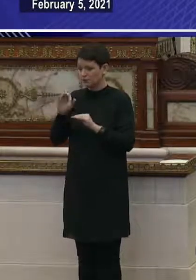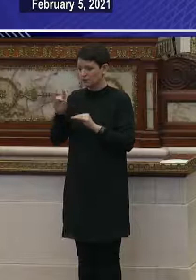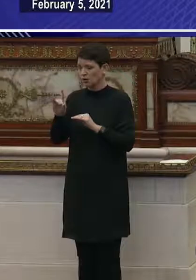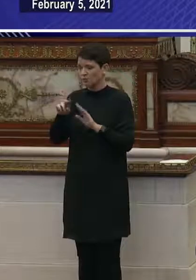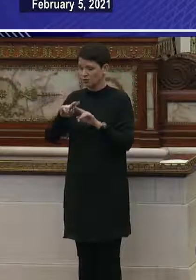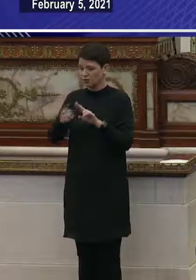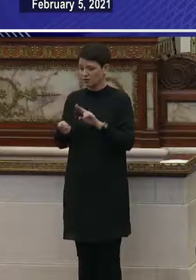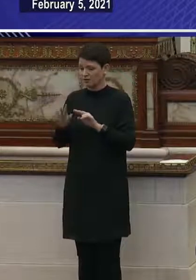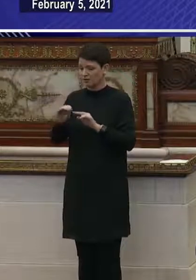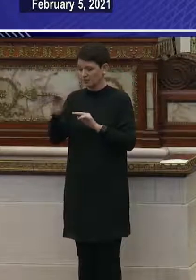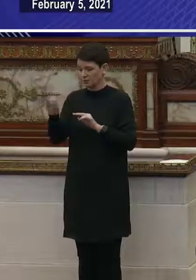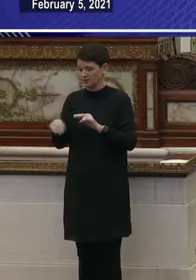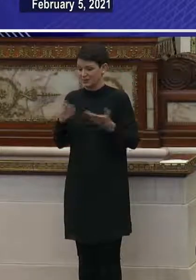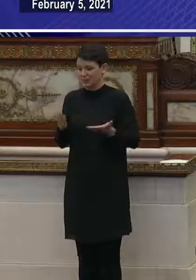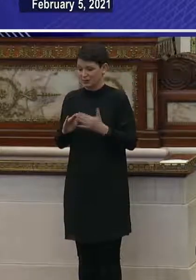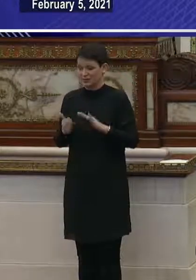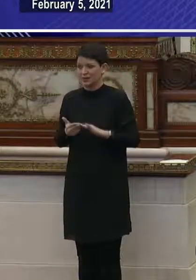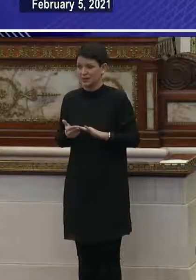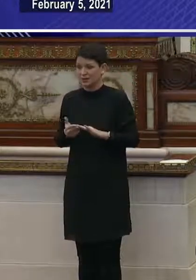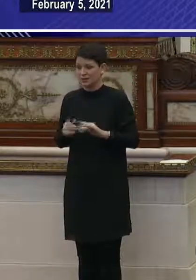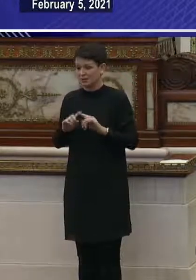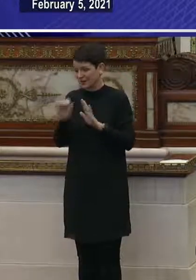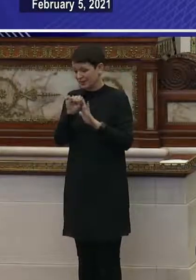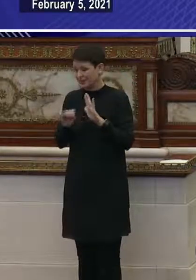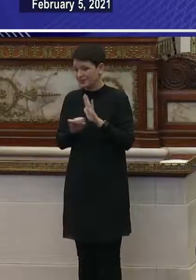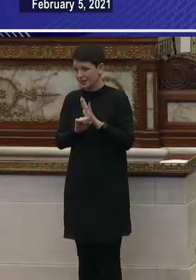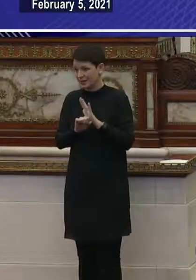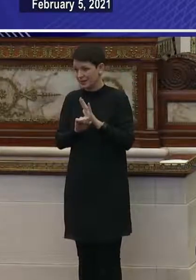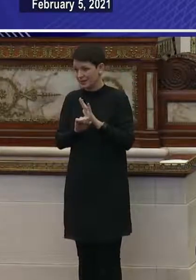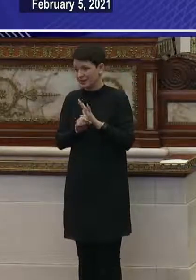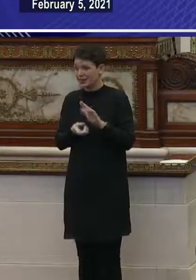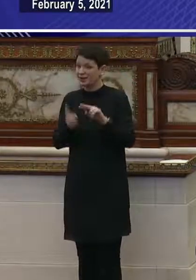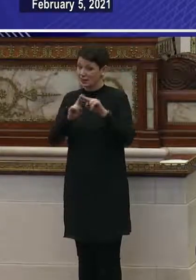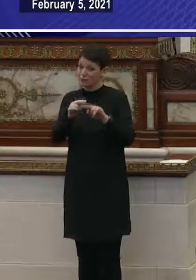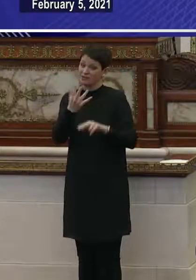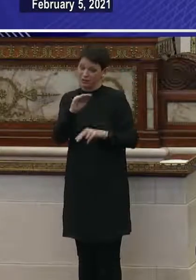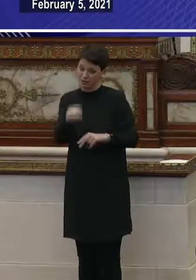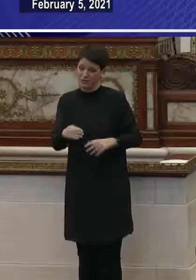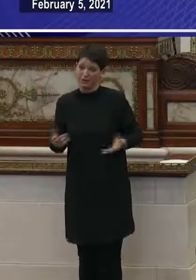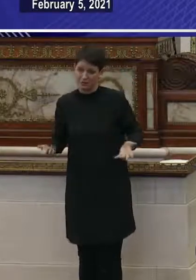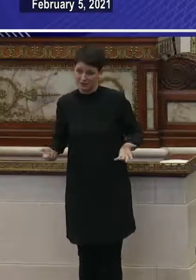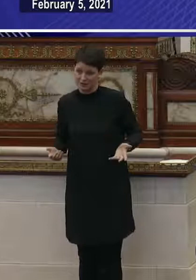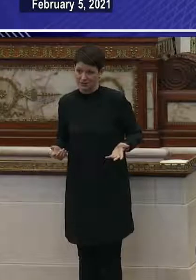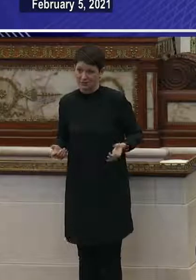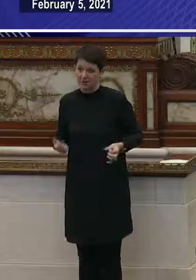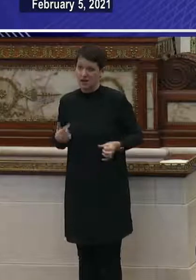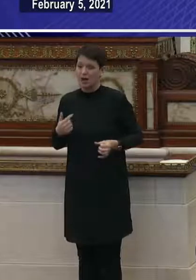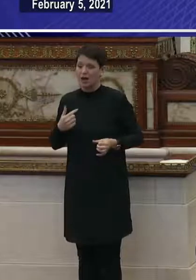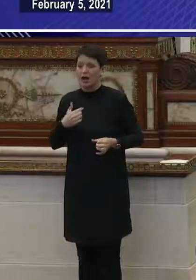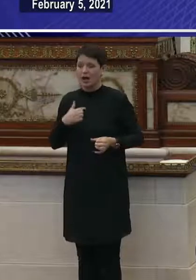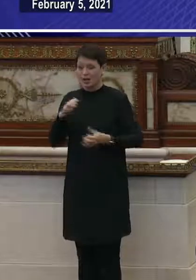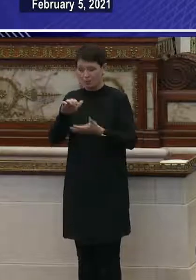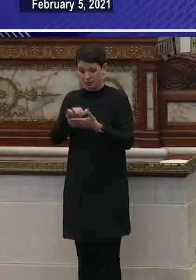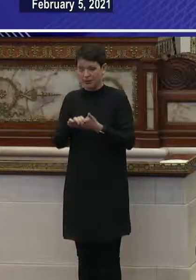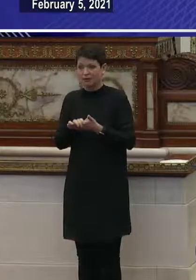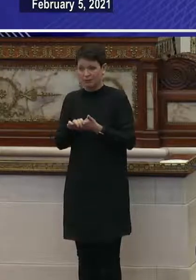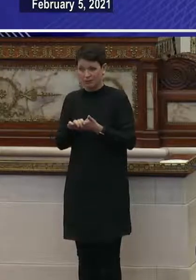about 50% in the city, whereas in the state, it actually rose about 5%. So I'm convinced that step